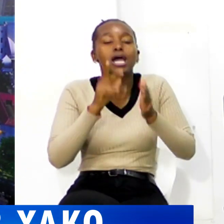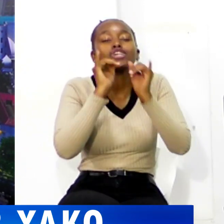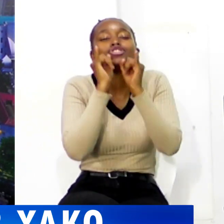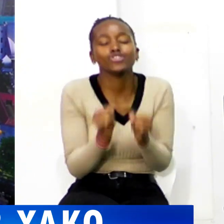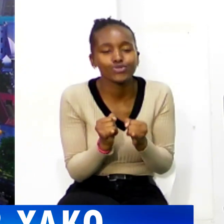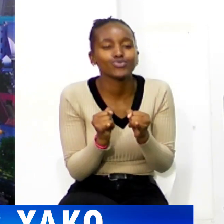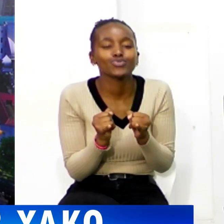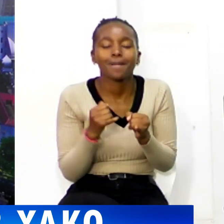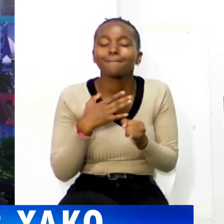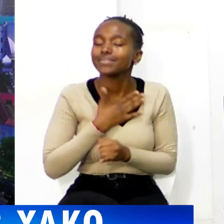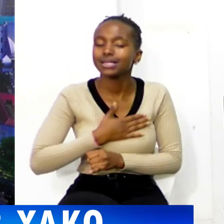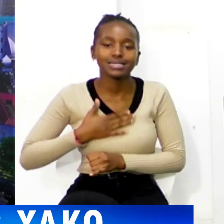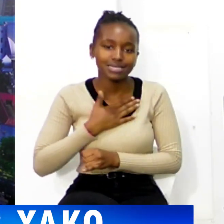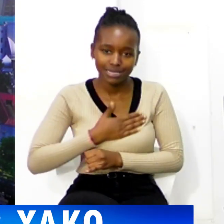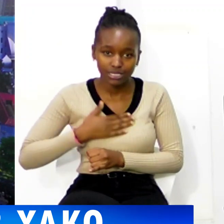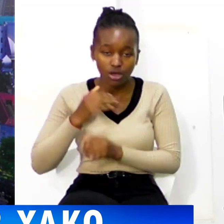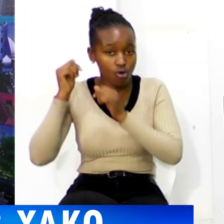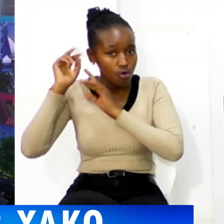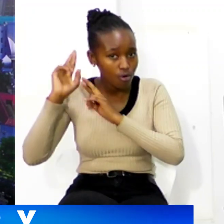hope I'm clear on that,